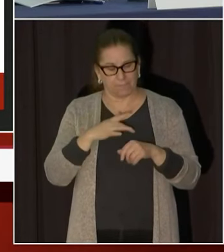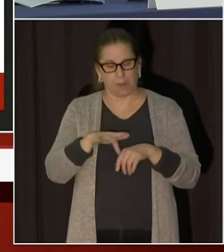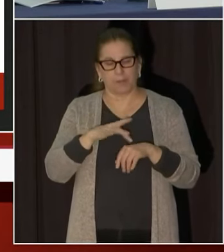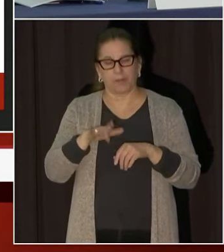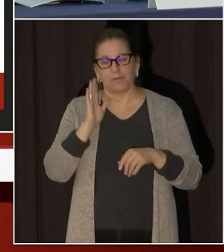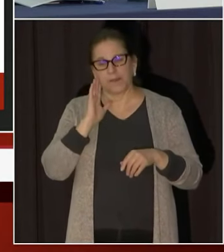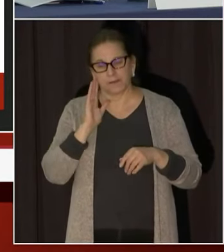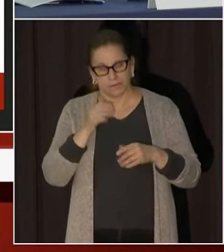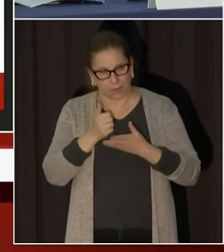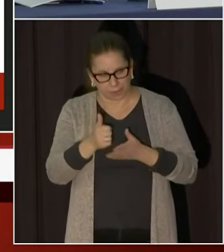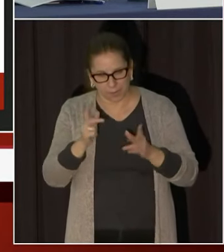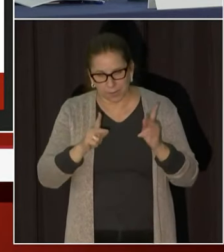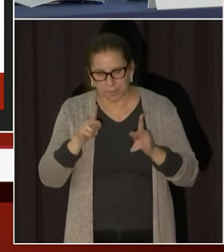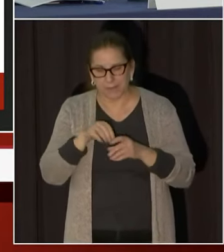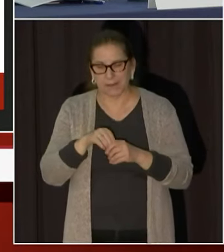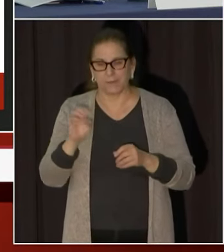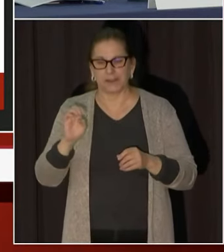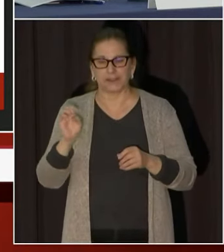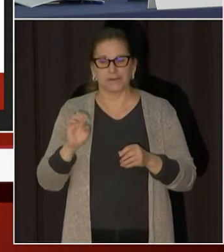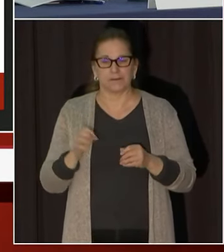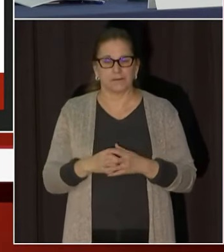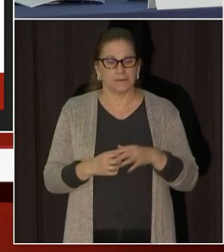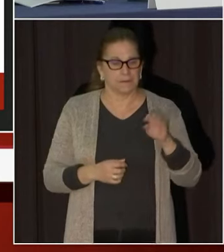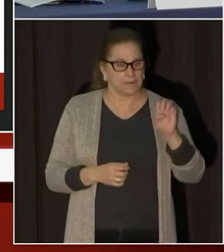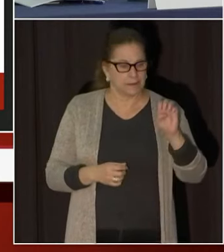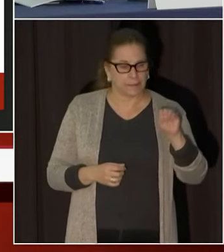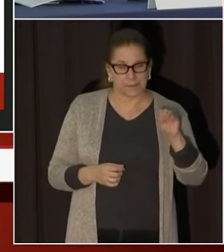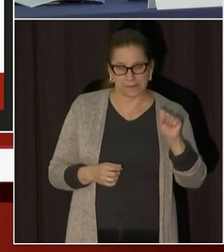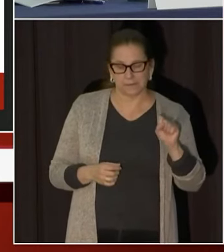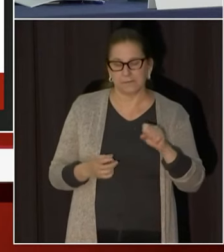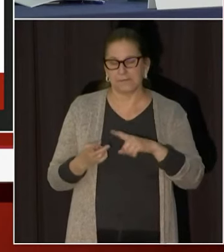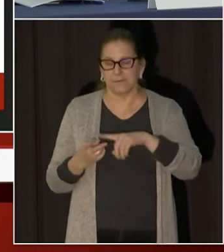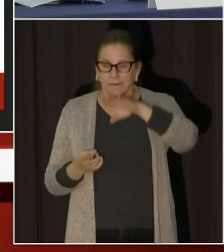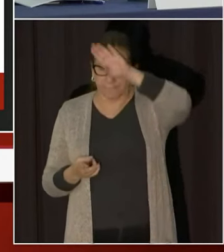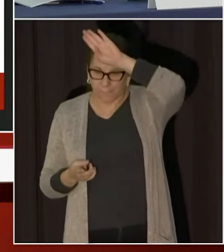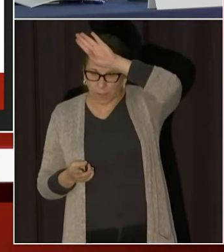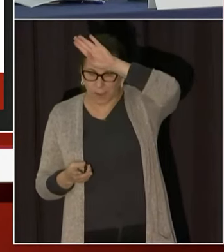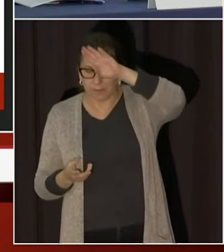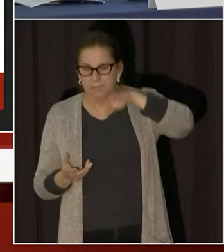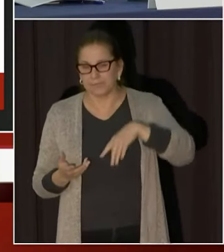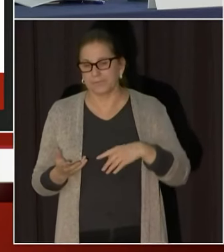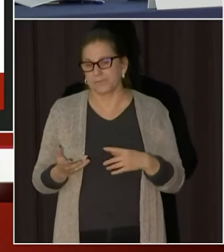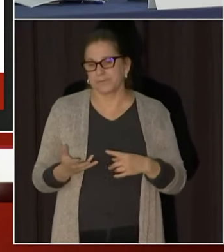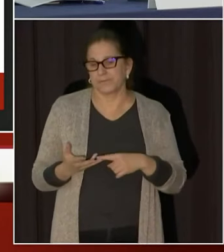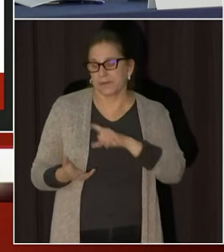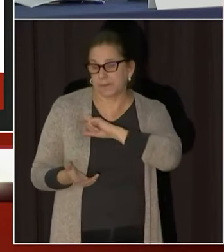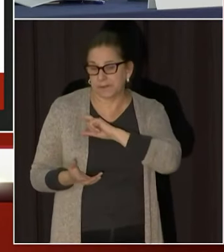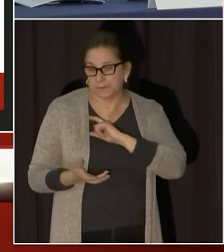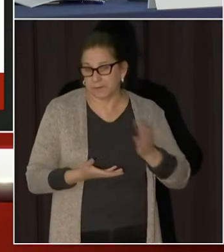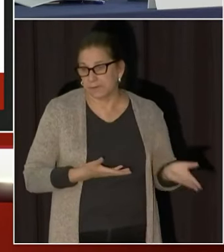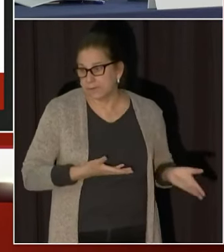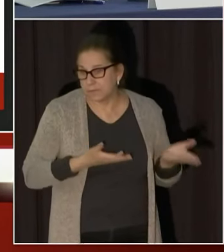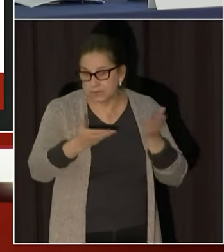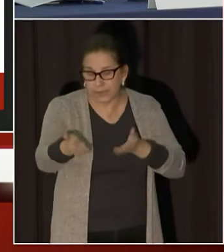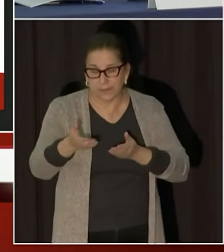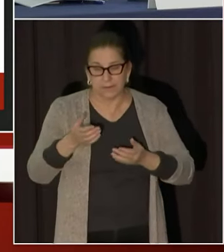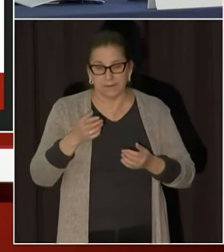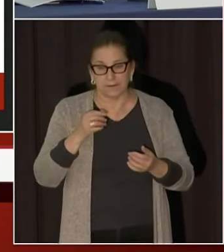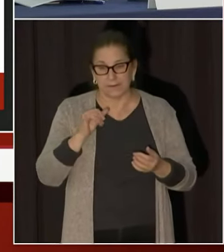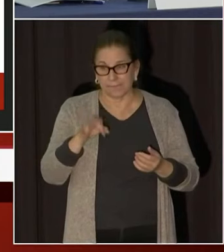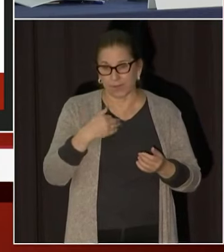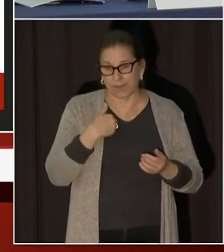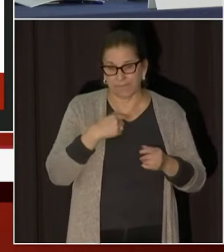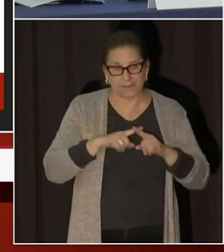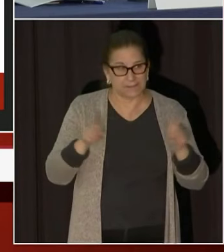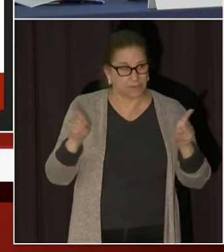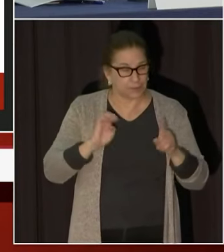fire and EMS system is available to transport people who are having a medical emergency, and our doctors and nurses are still available to take care